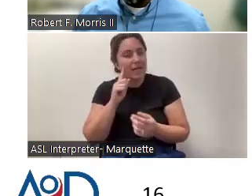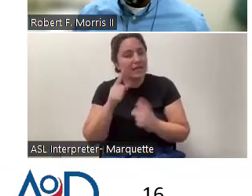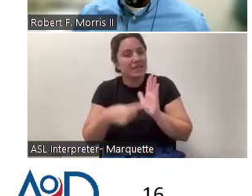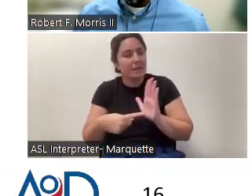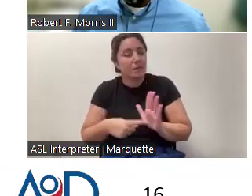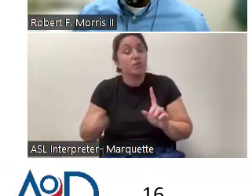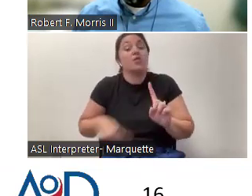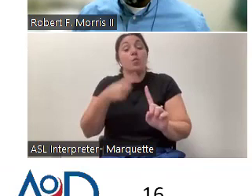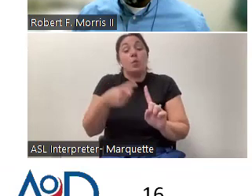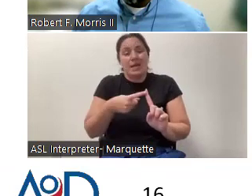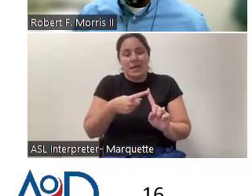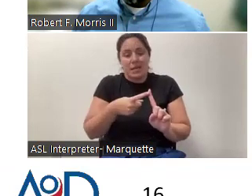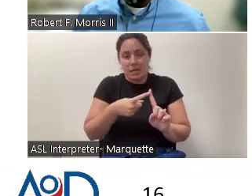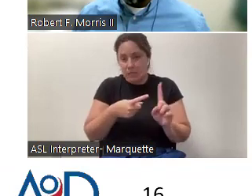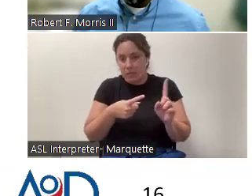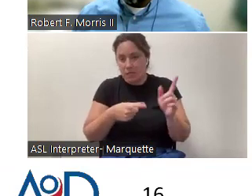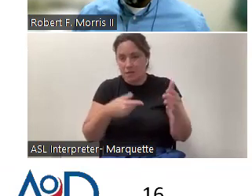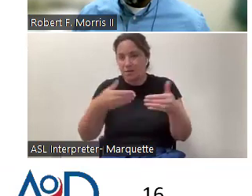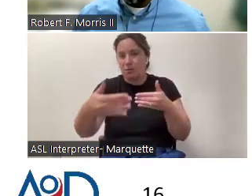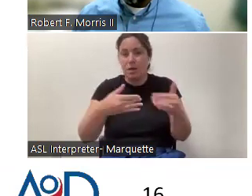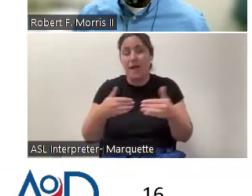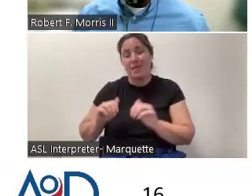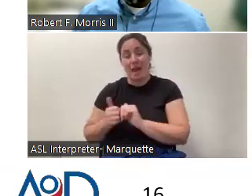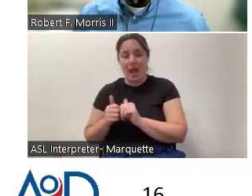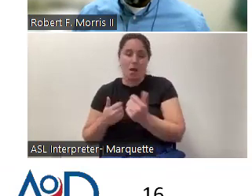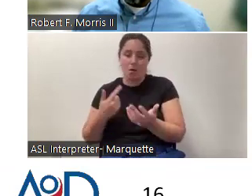as how is going to look pretty different, I believe.